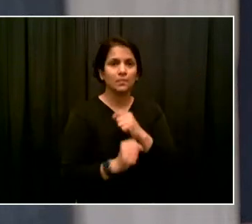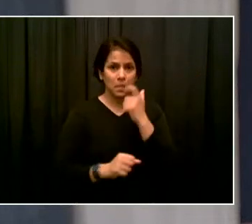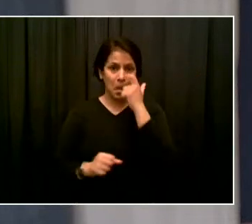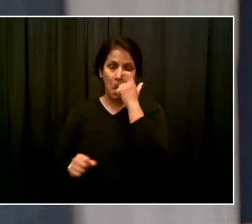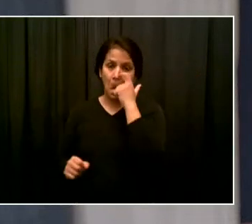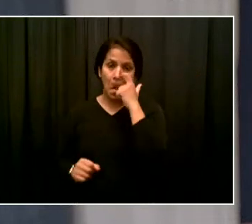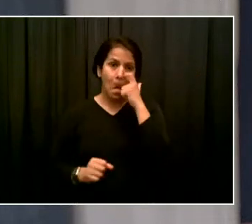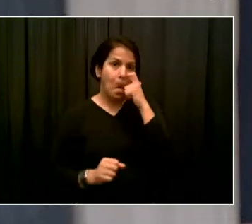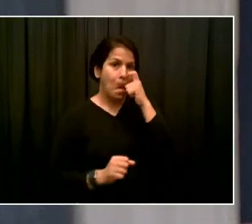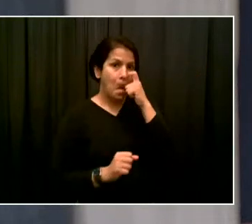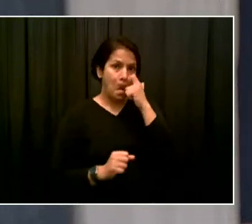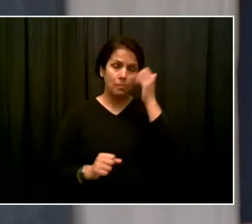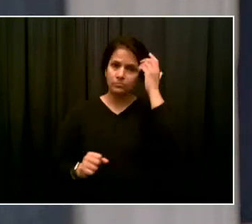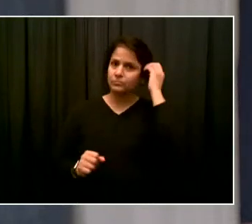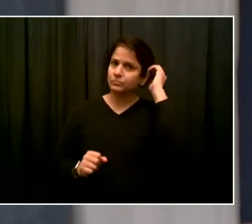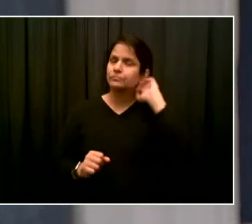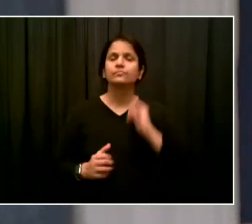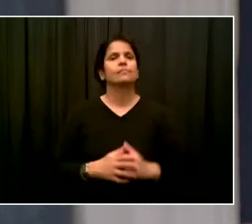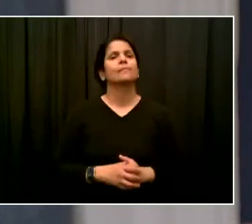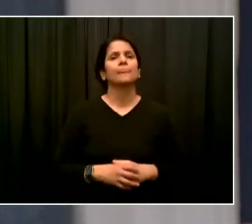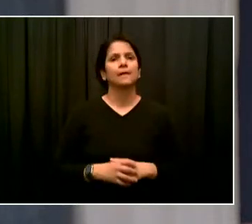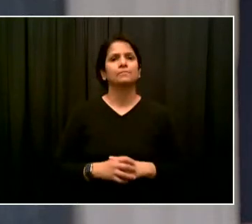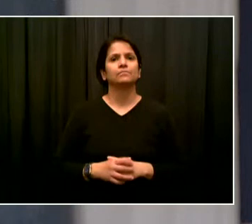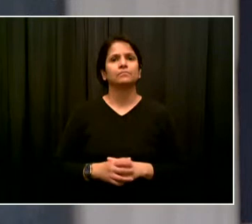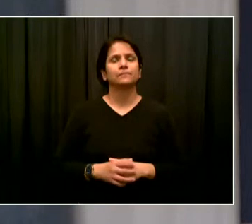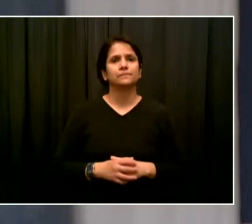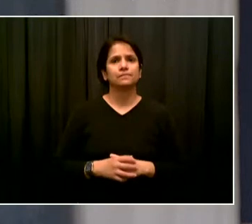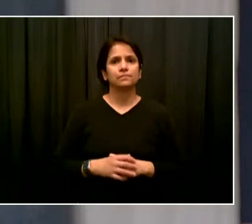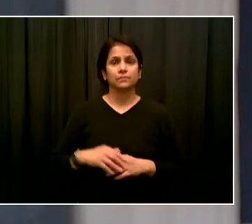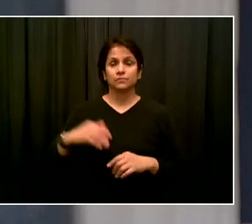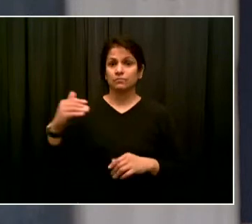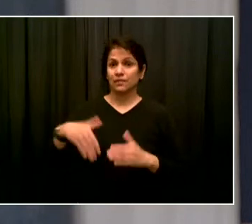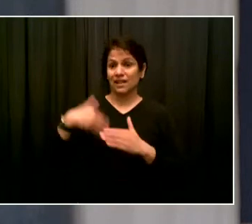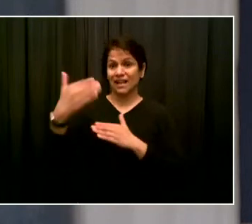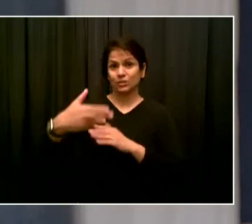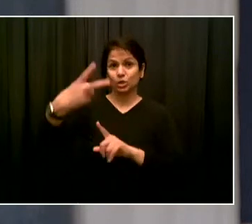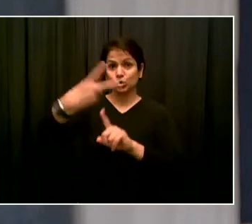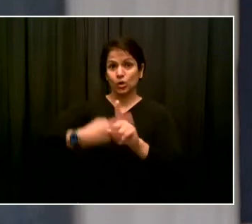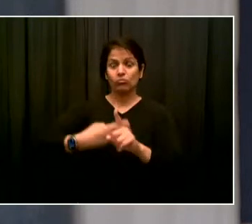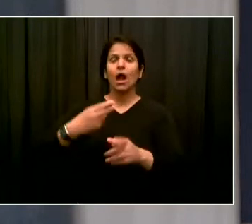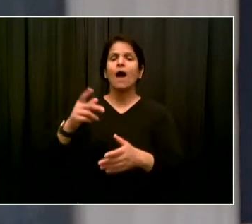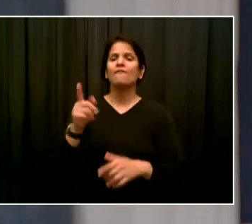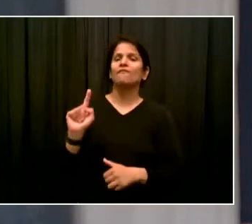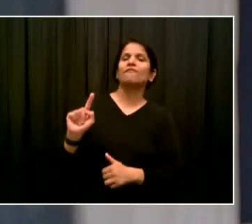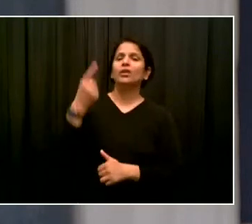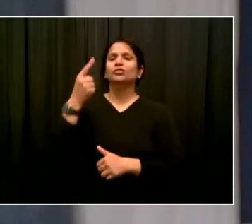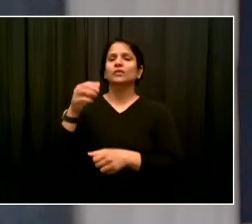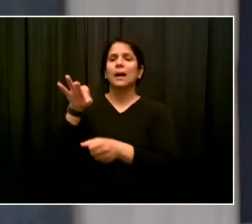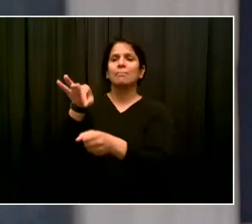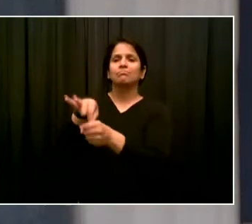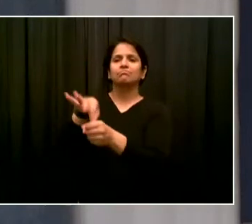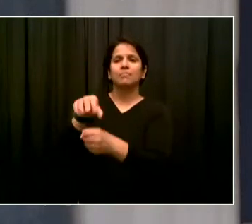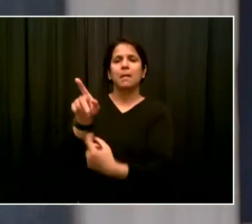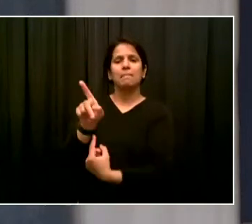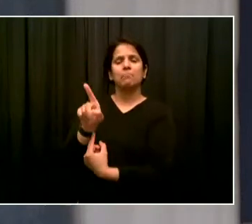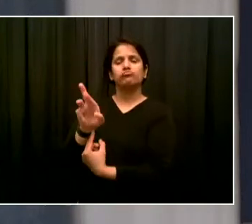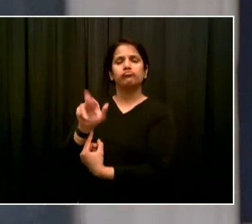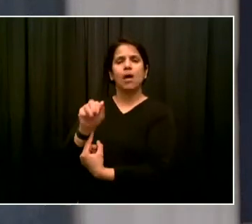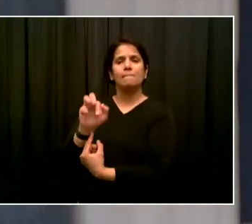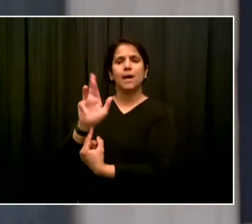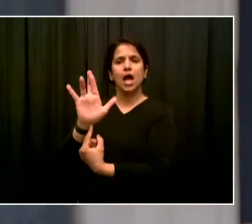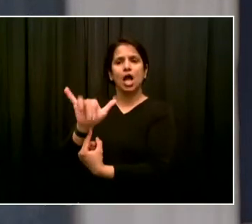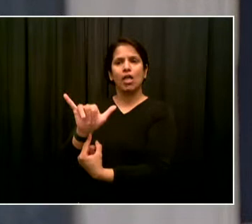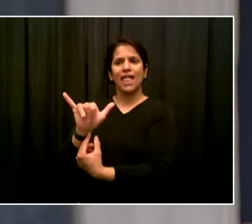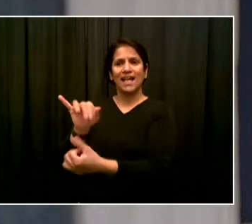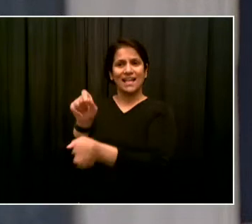This is a crucial primary election. We are still in a pandemic, and we are fighting every day for our recovery and to make this a